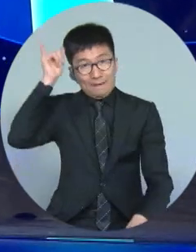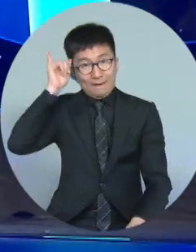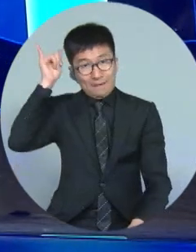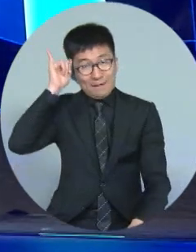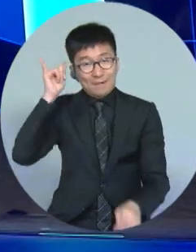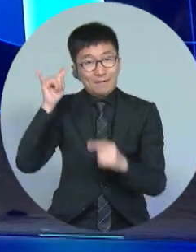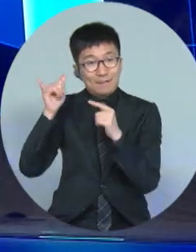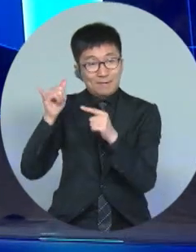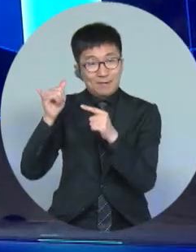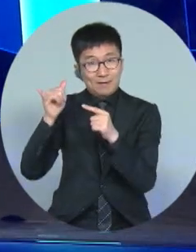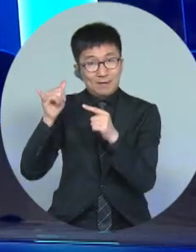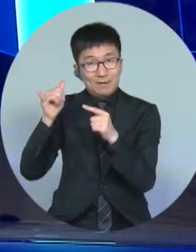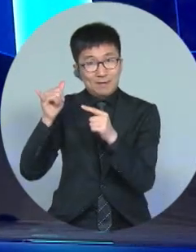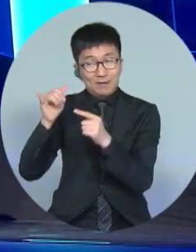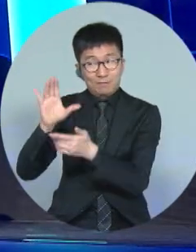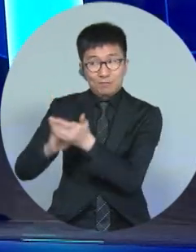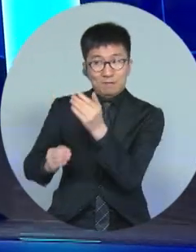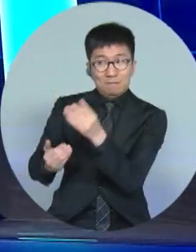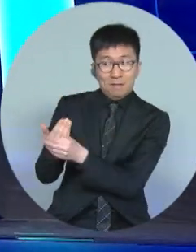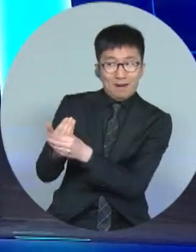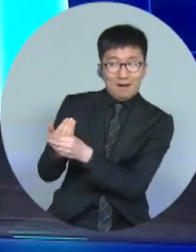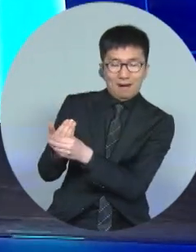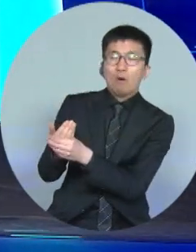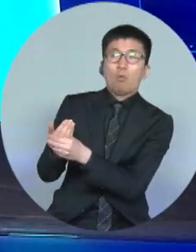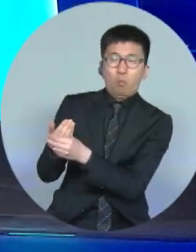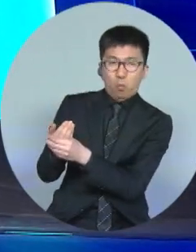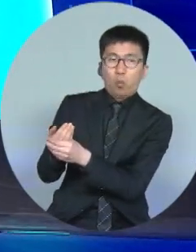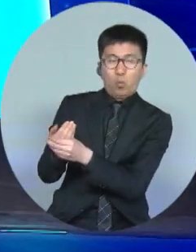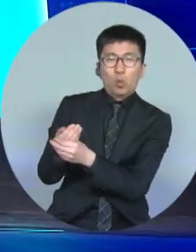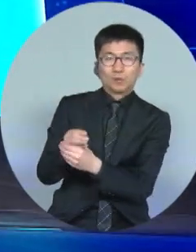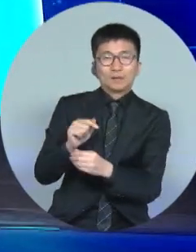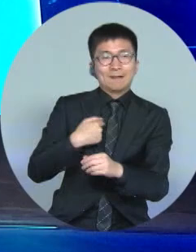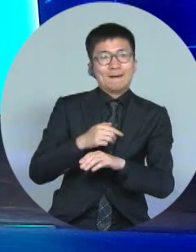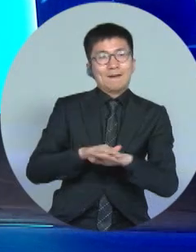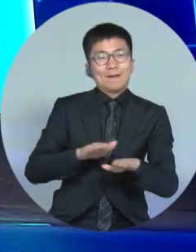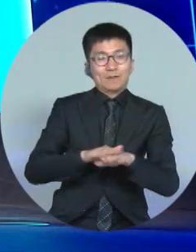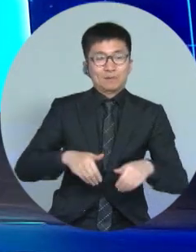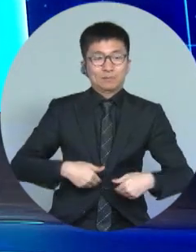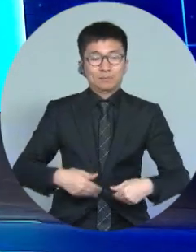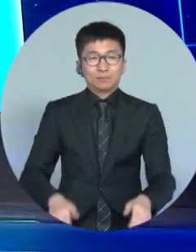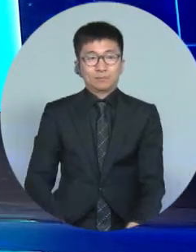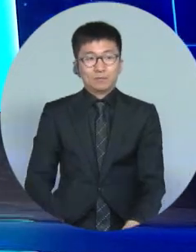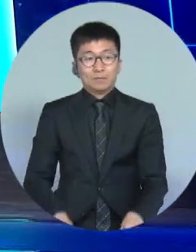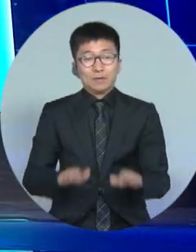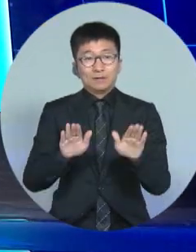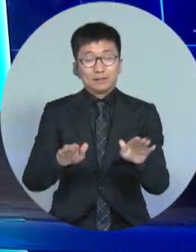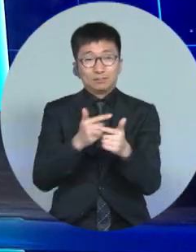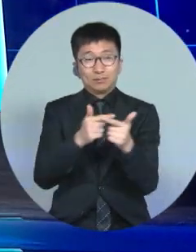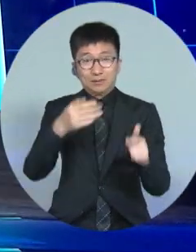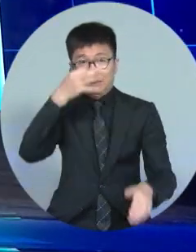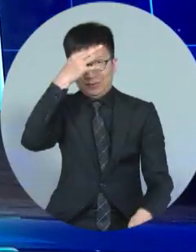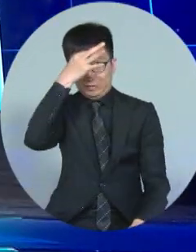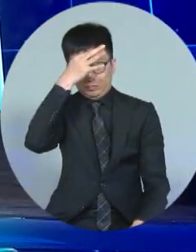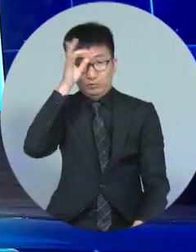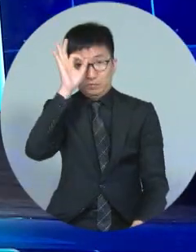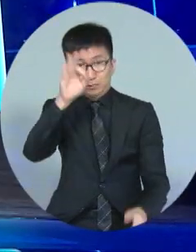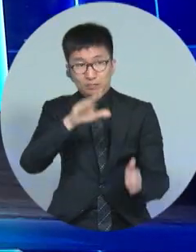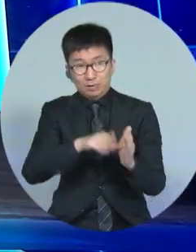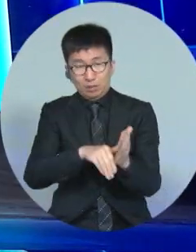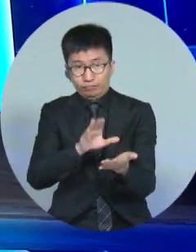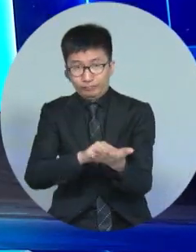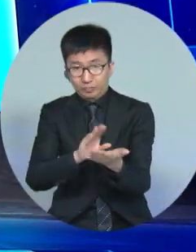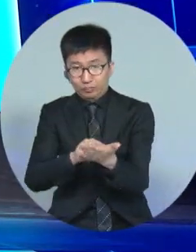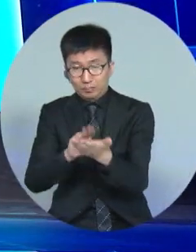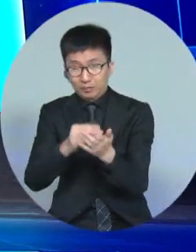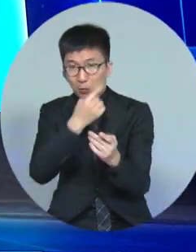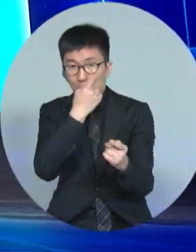and modern electronics technology. Everybody always talks about automation removing